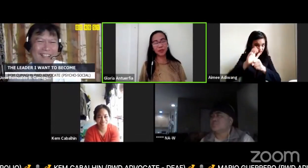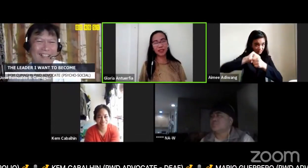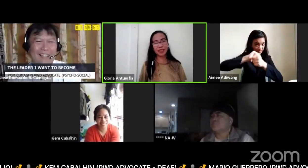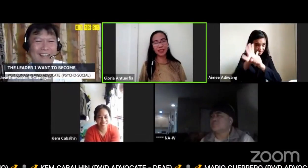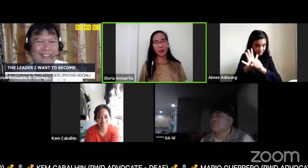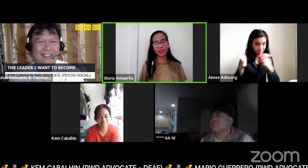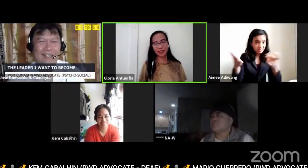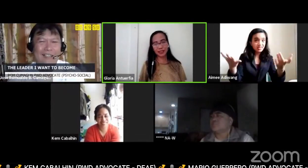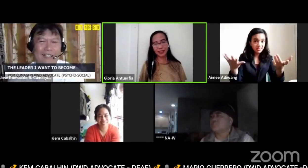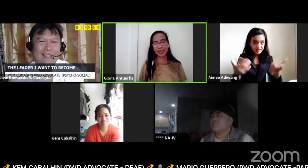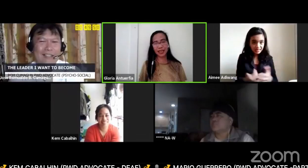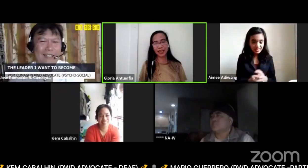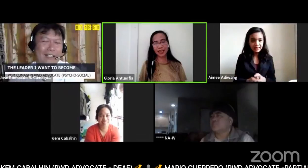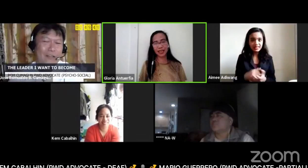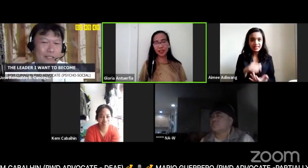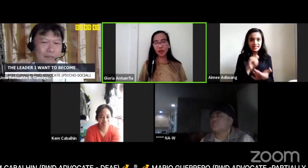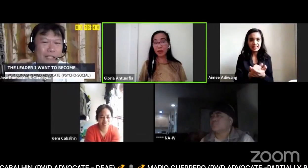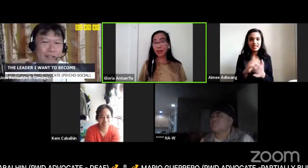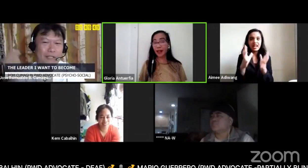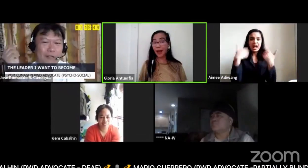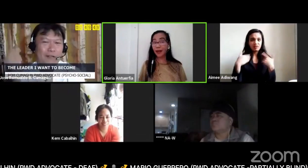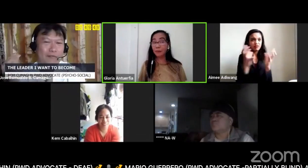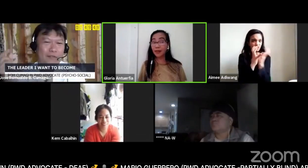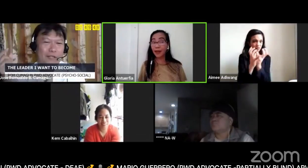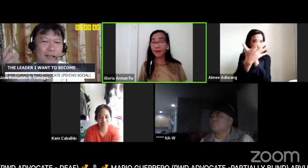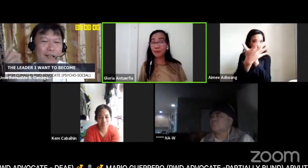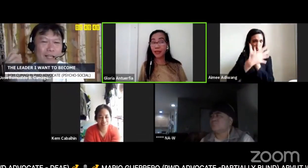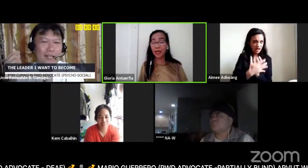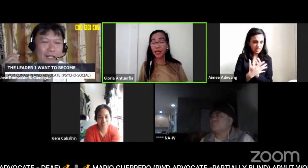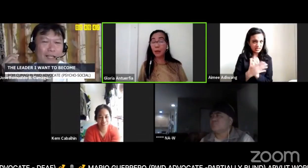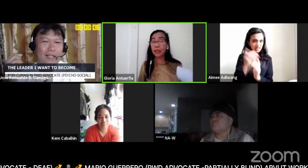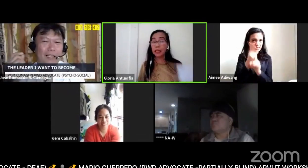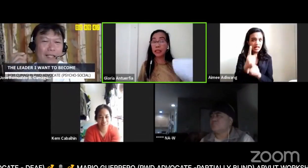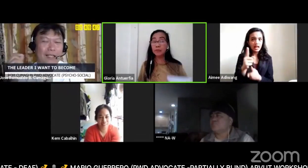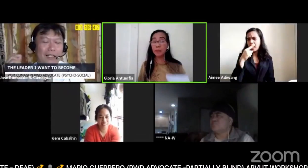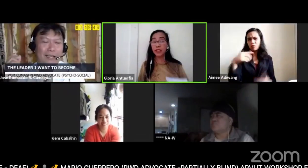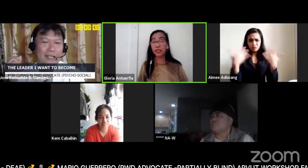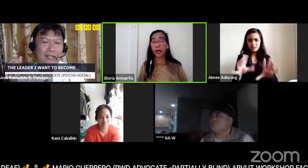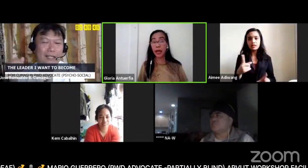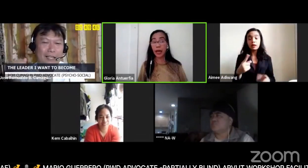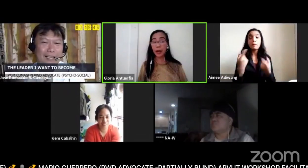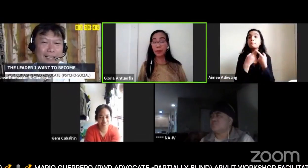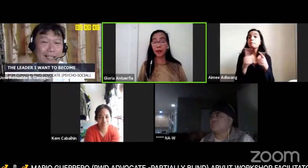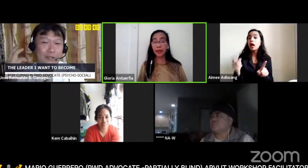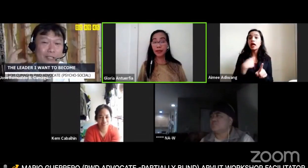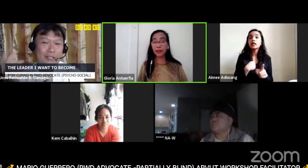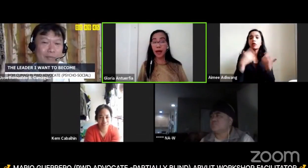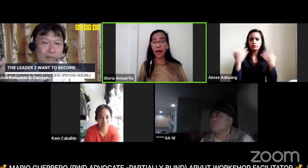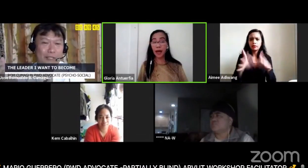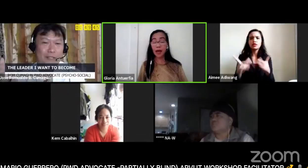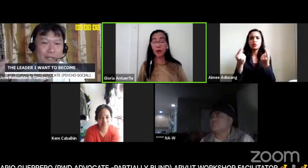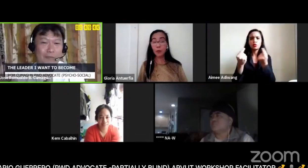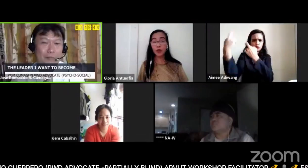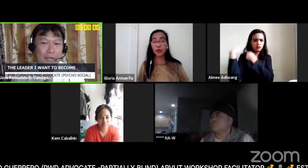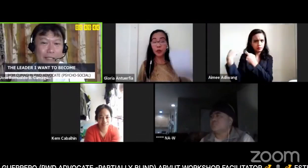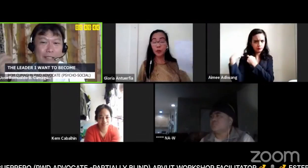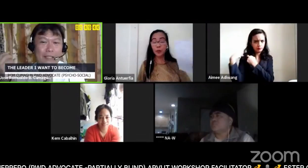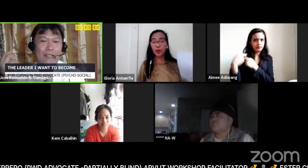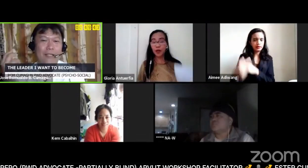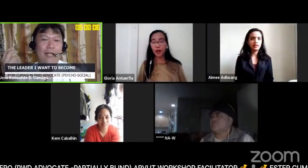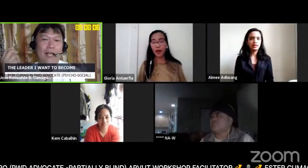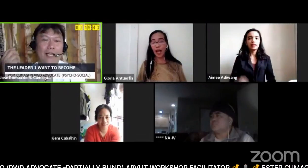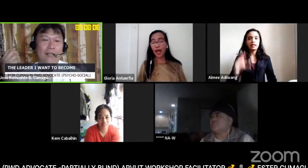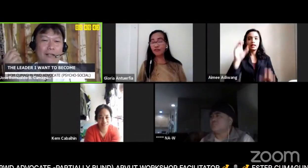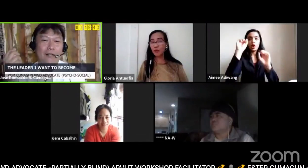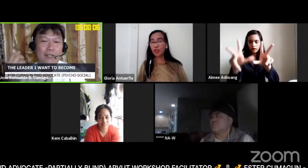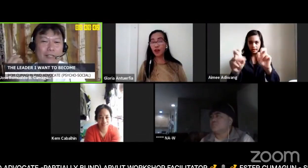by the community quarantine. Now, So, for the benefit of but I did my job. and Yeah, for di the ba? benefit of When you